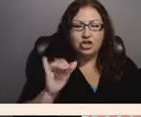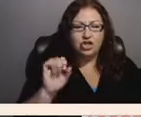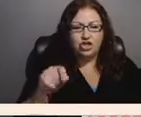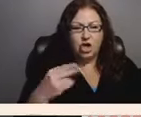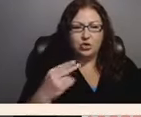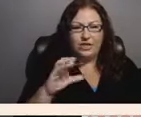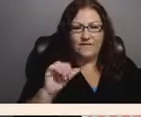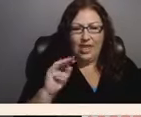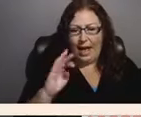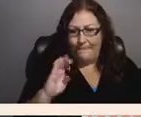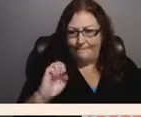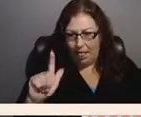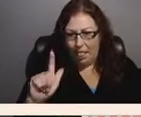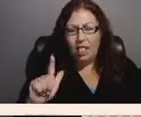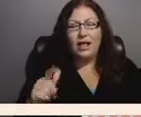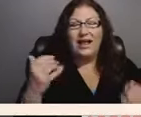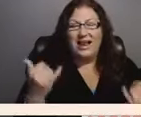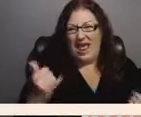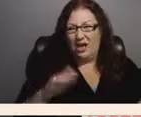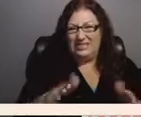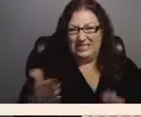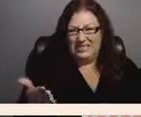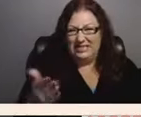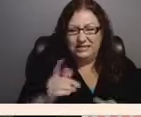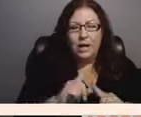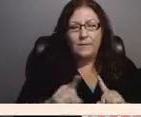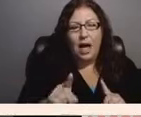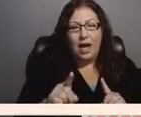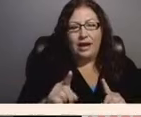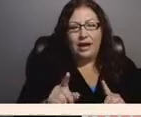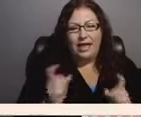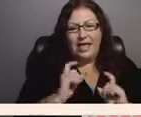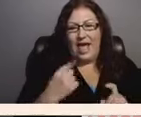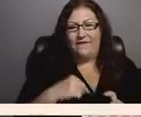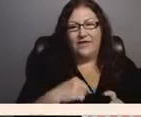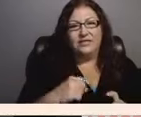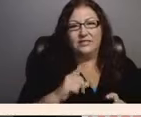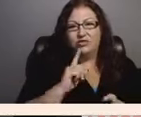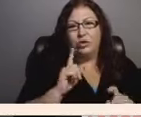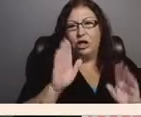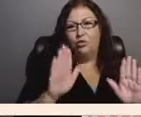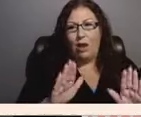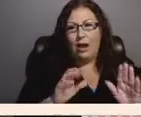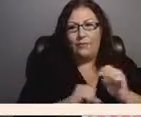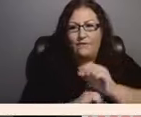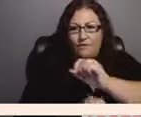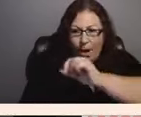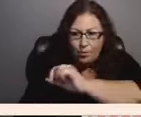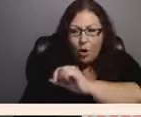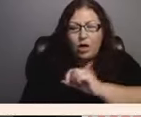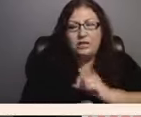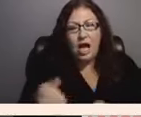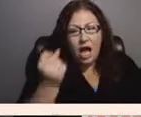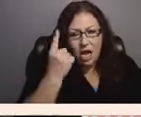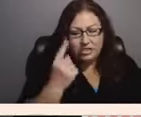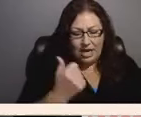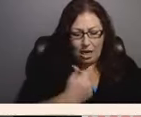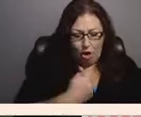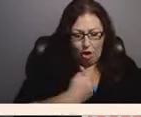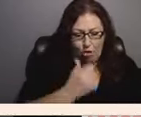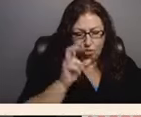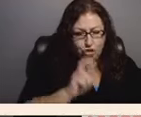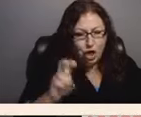now deceased, but brought to us this incredible framework in which to understand our own journeys and